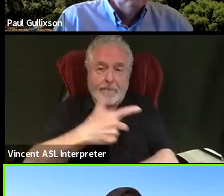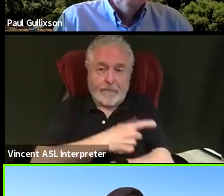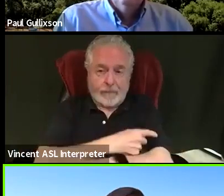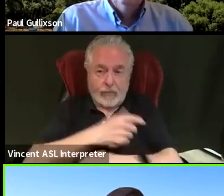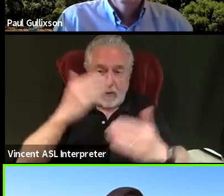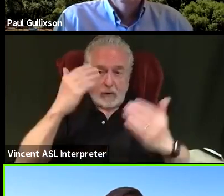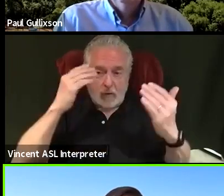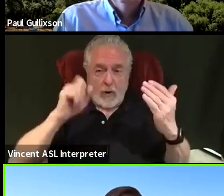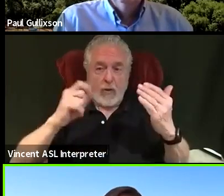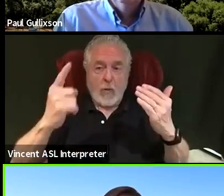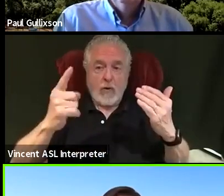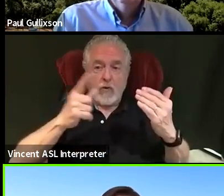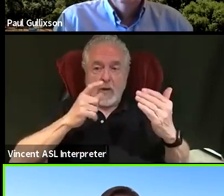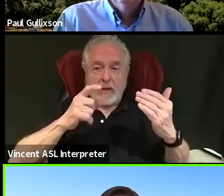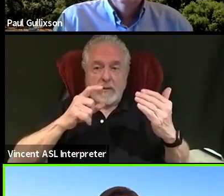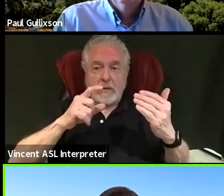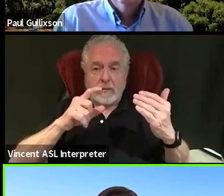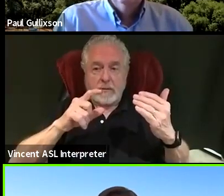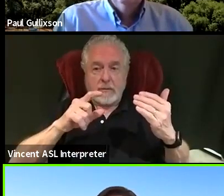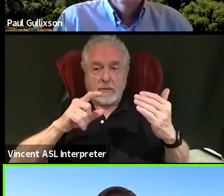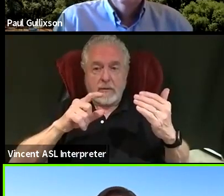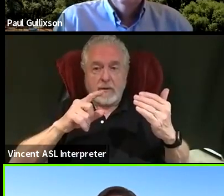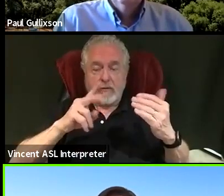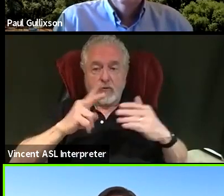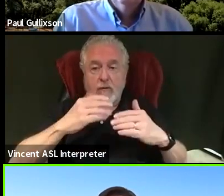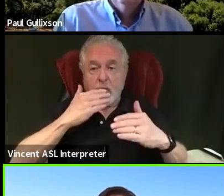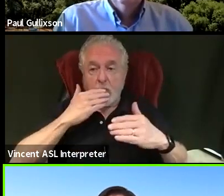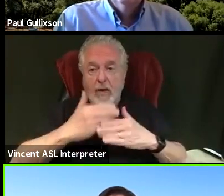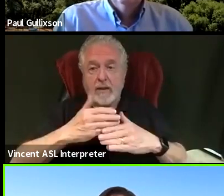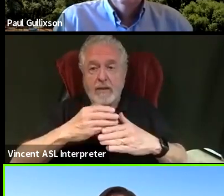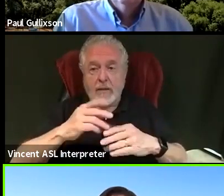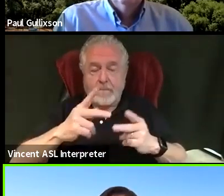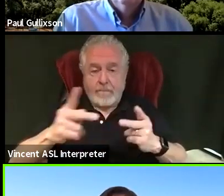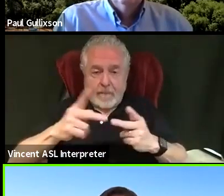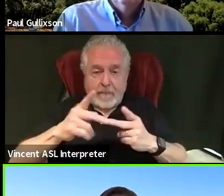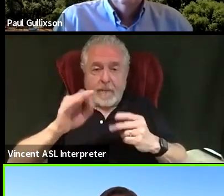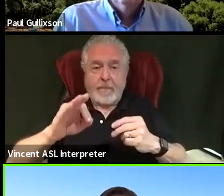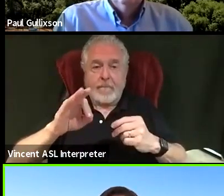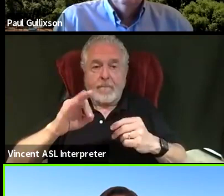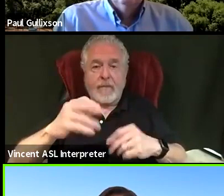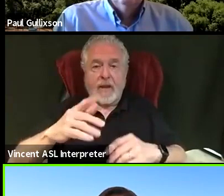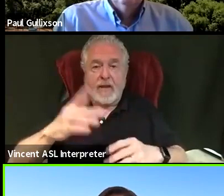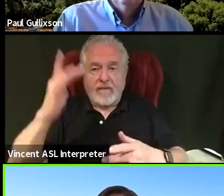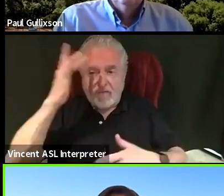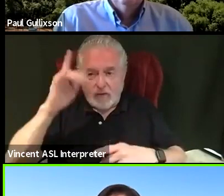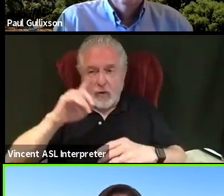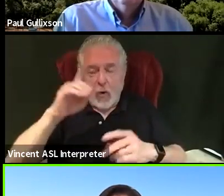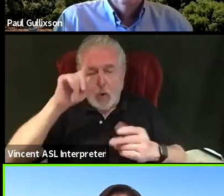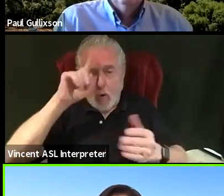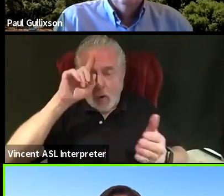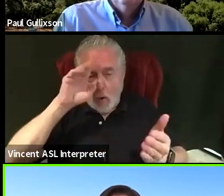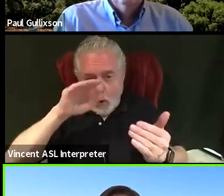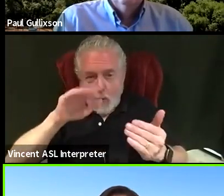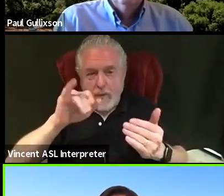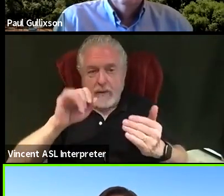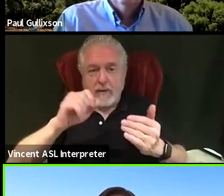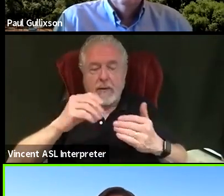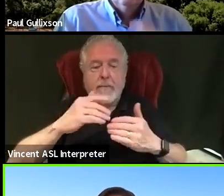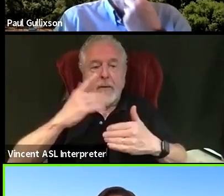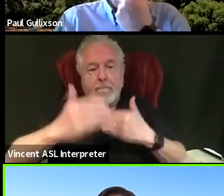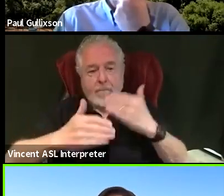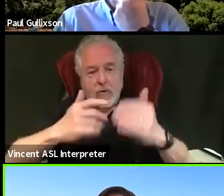as we know, are the ones who actually do very well in the face of infection. So the hope is that people will move